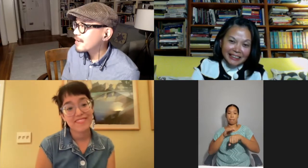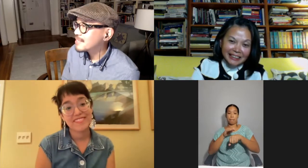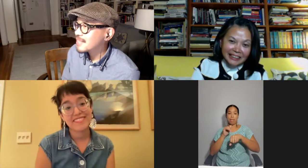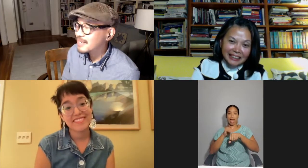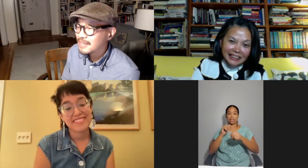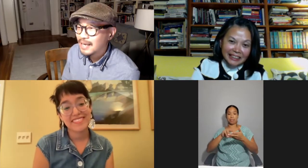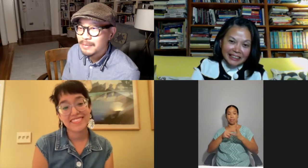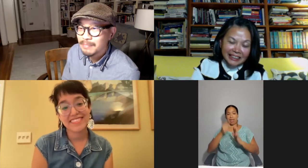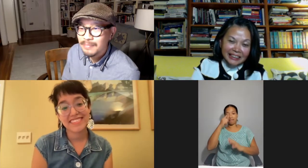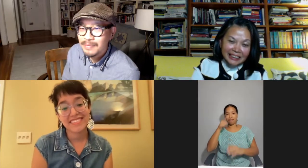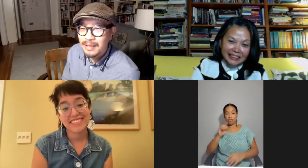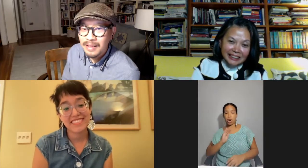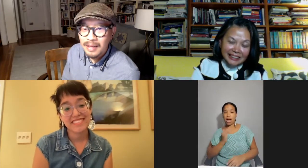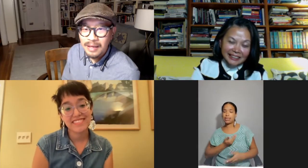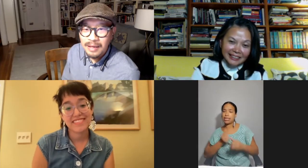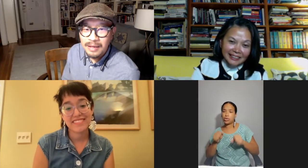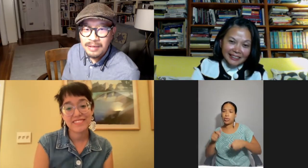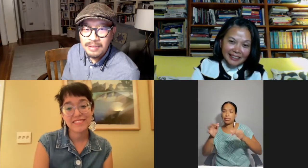was a phrase that